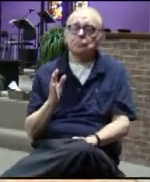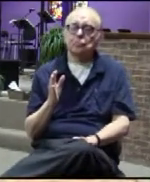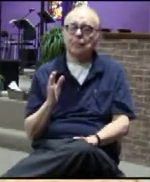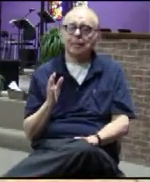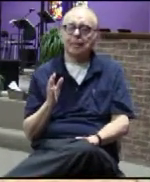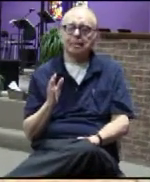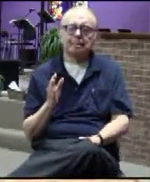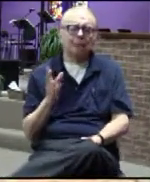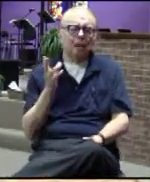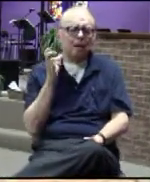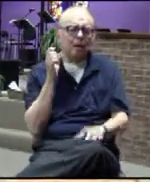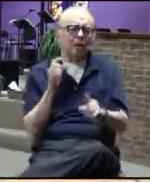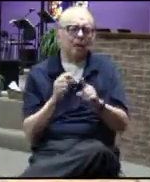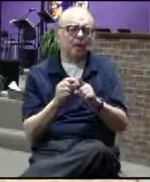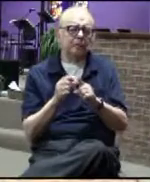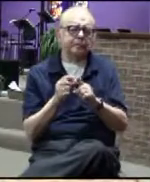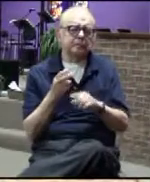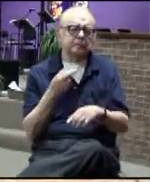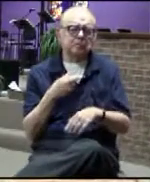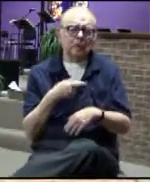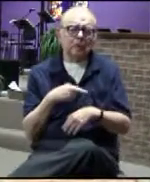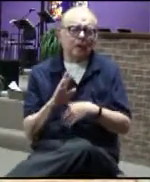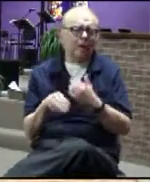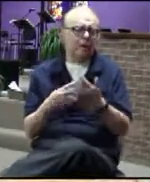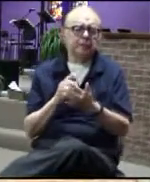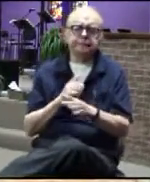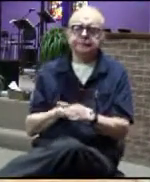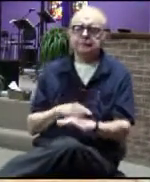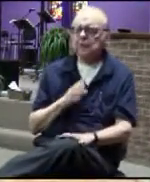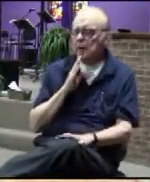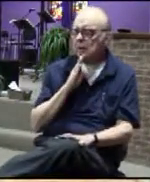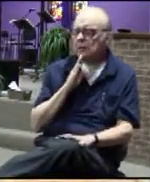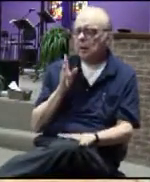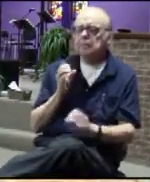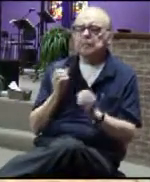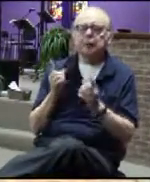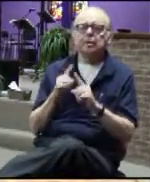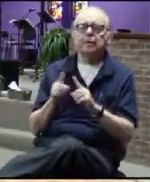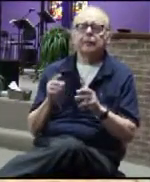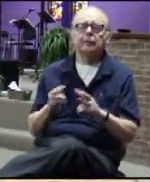You hear the word. Righteousness. the time. Taught in many different ways.